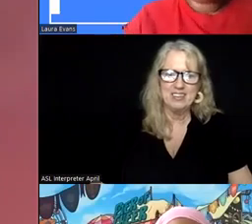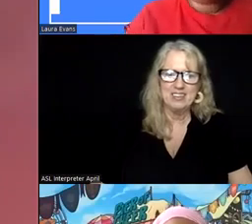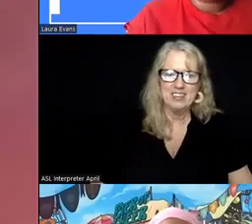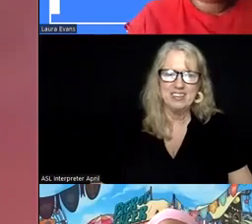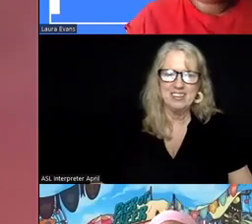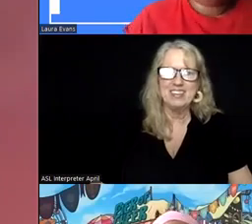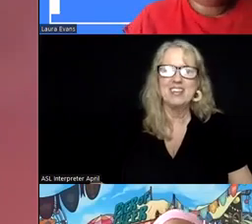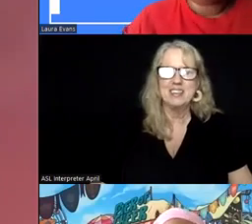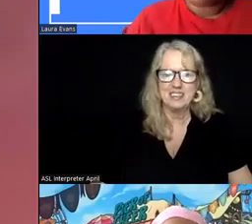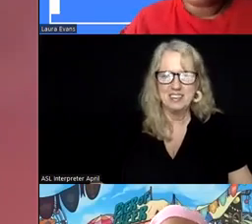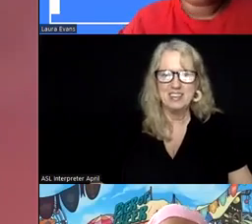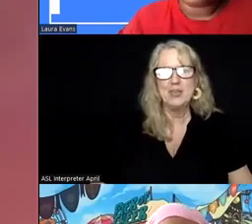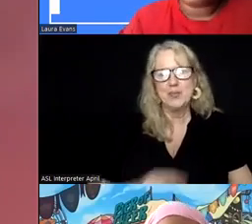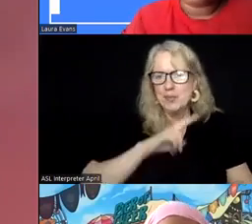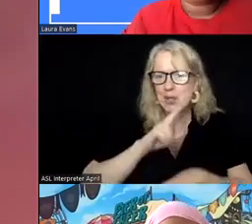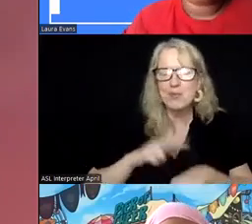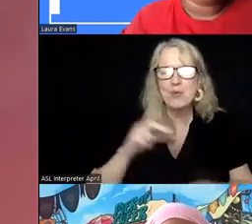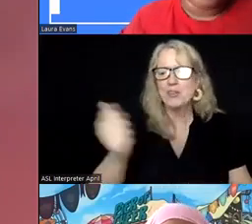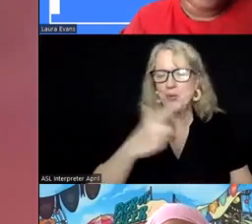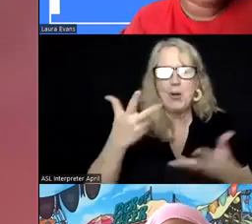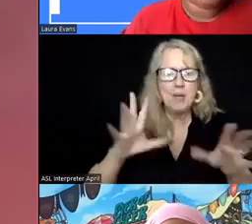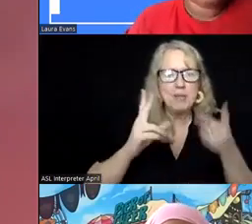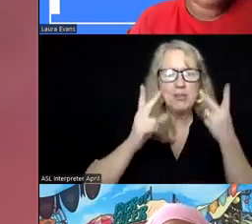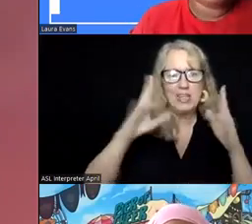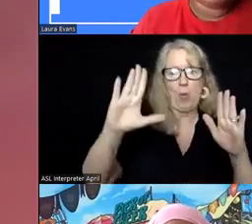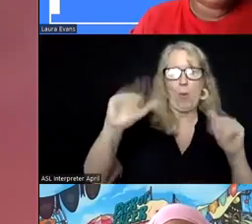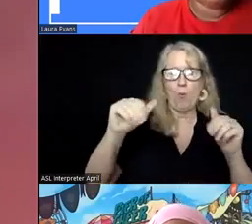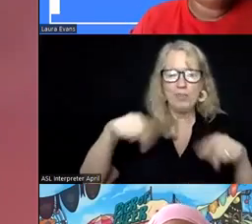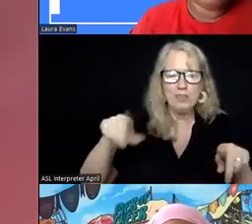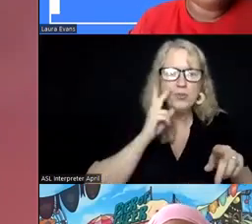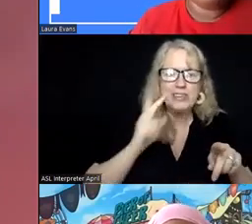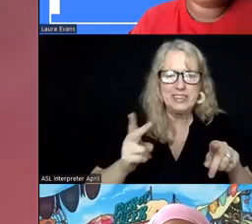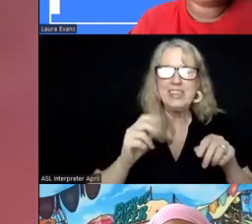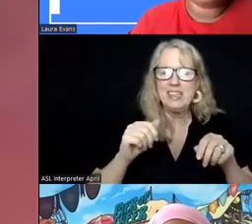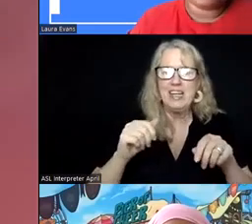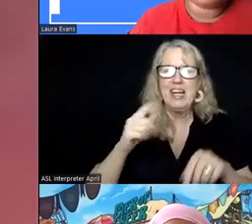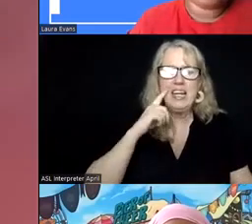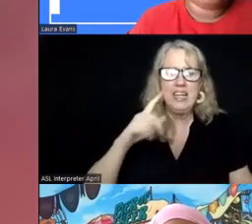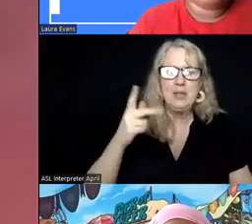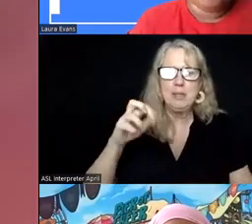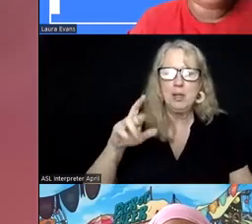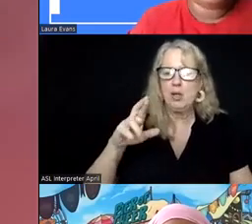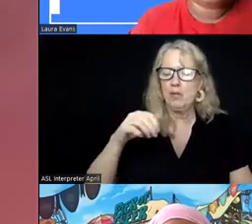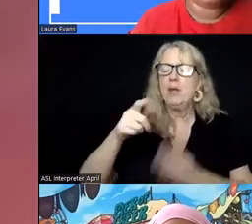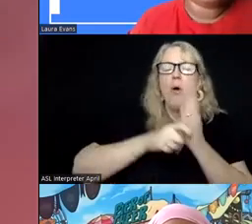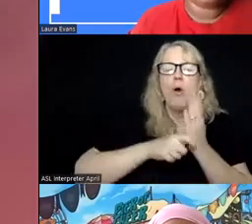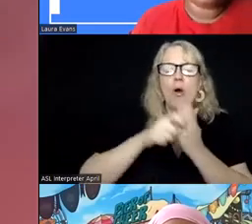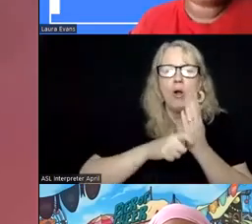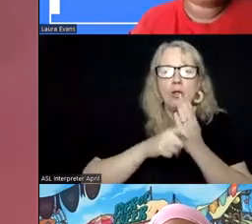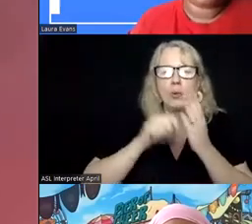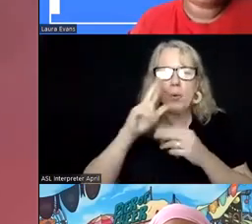All right, so of course, you all may have seen, and hopefully you have, that NPR did an article on